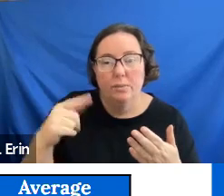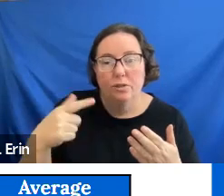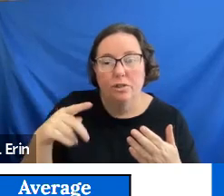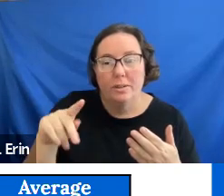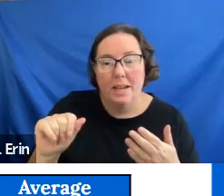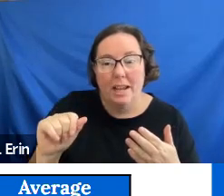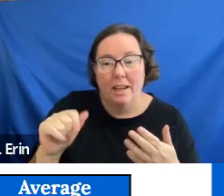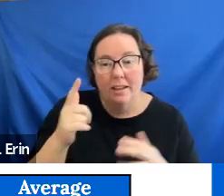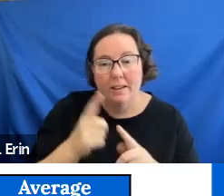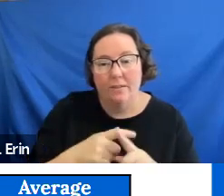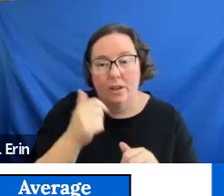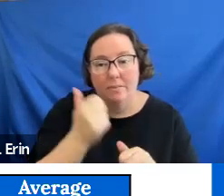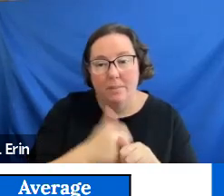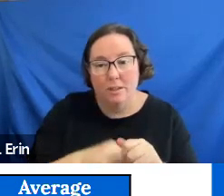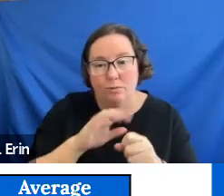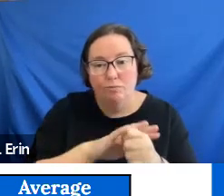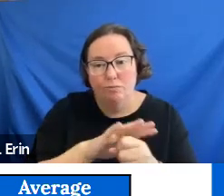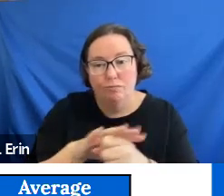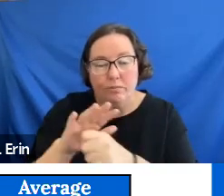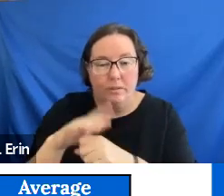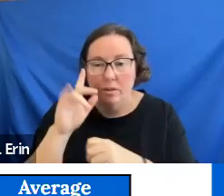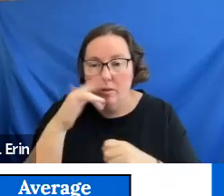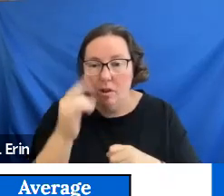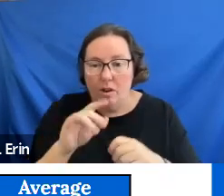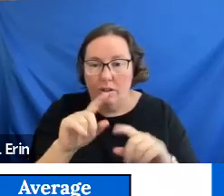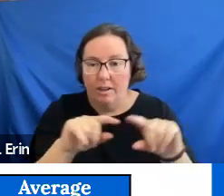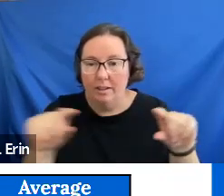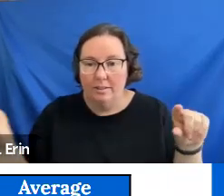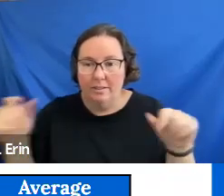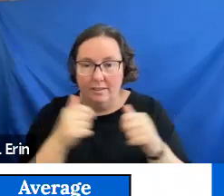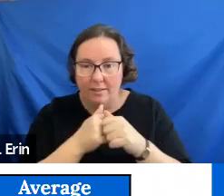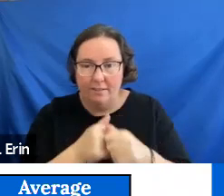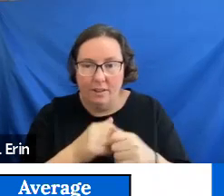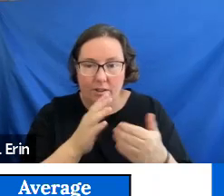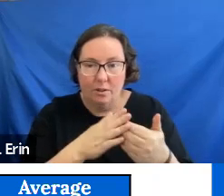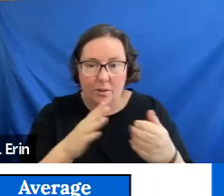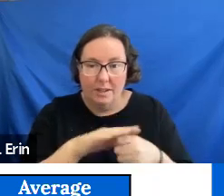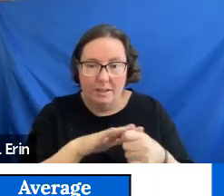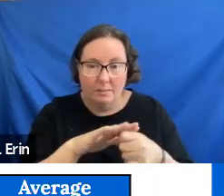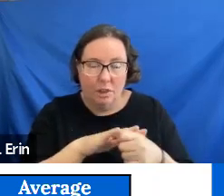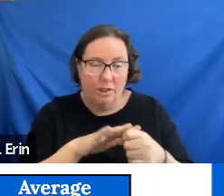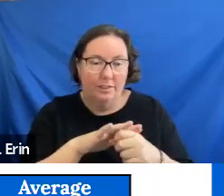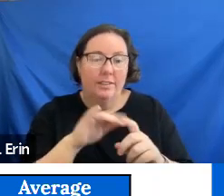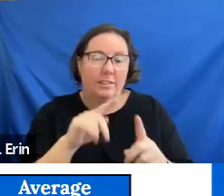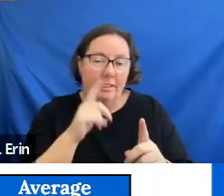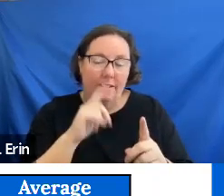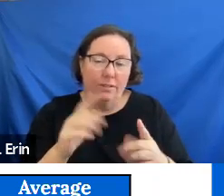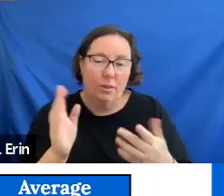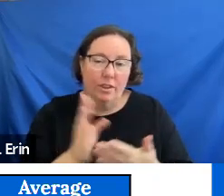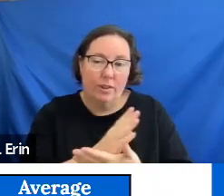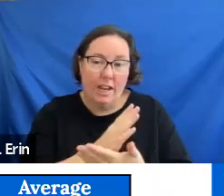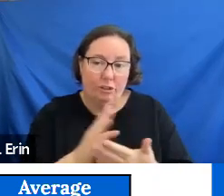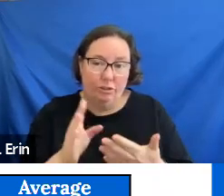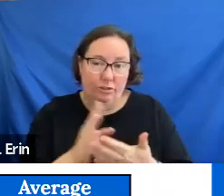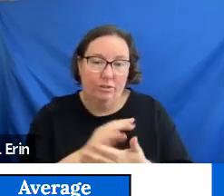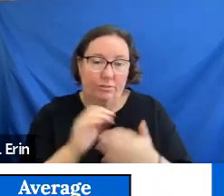or GPA, and what that looked like by neighborhood in terms of the GPA range. So